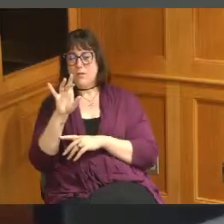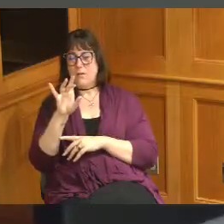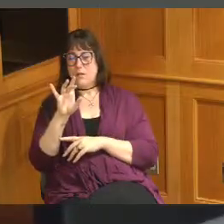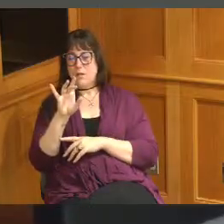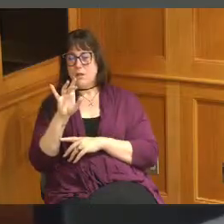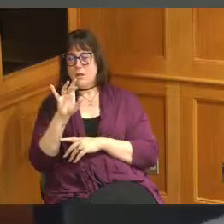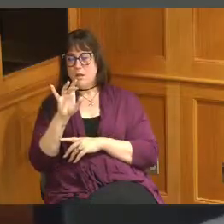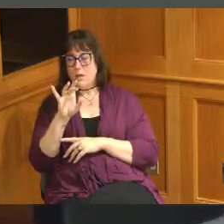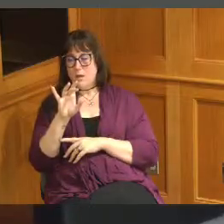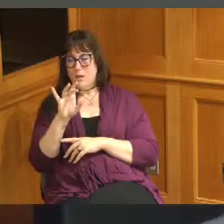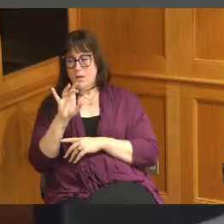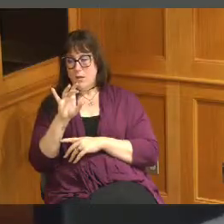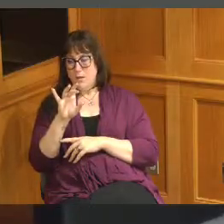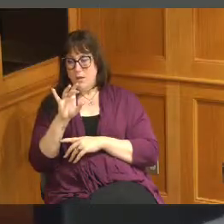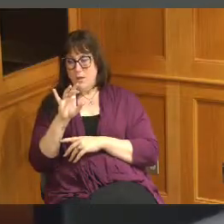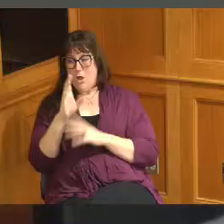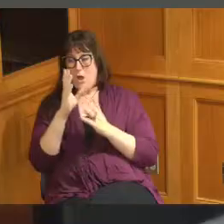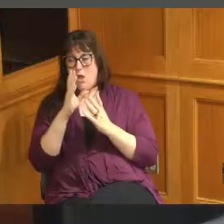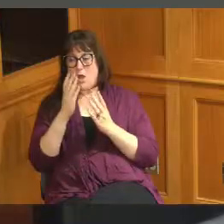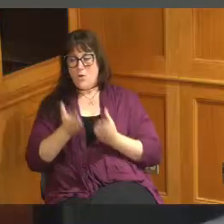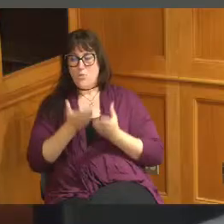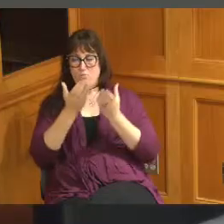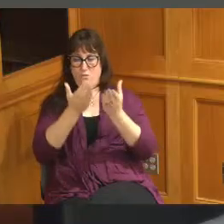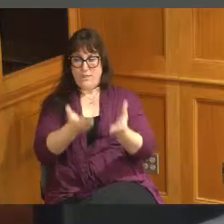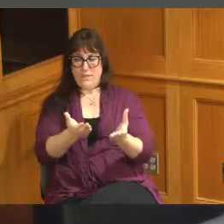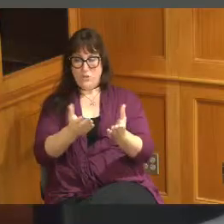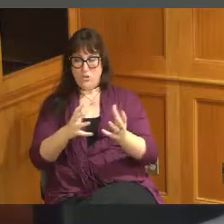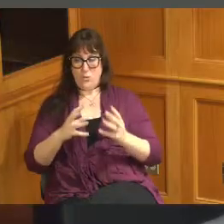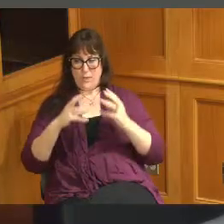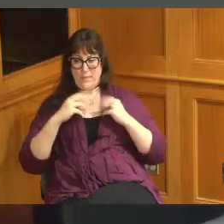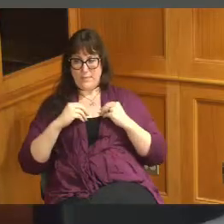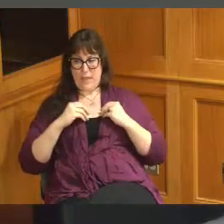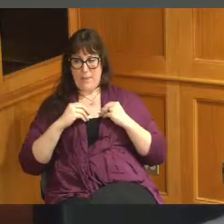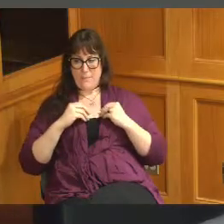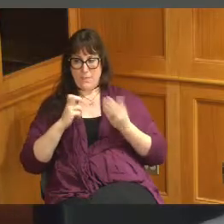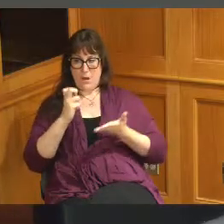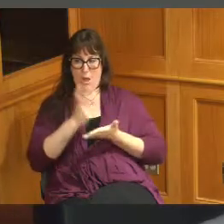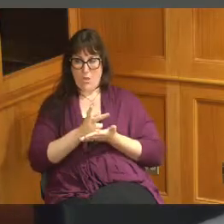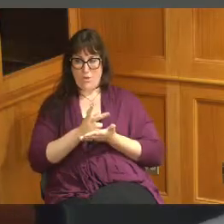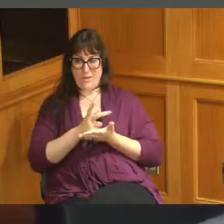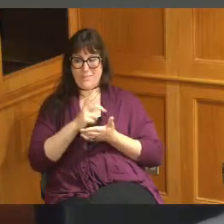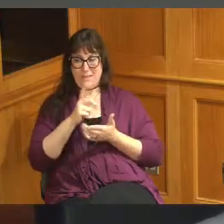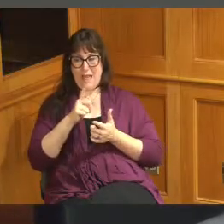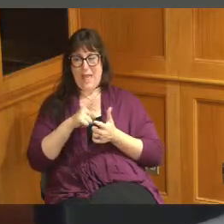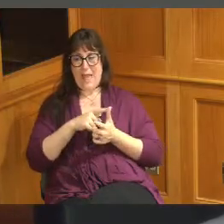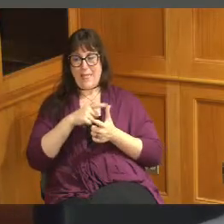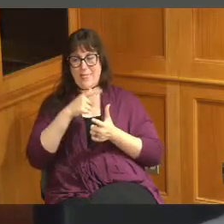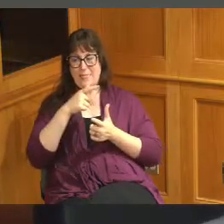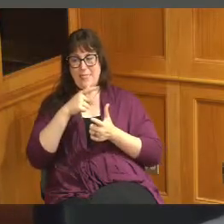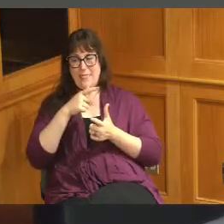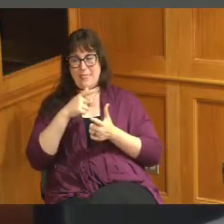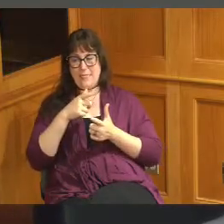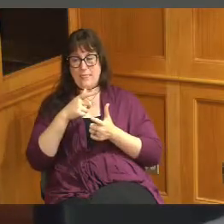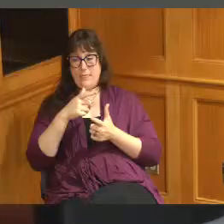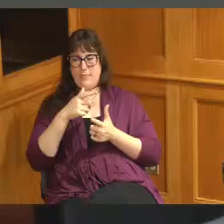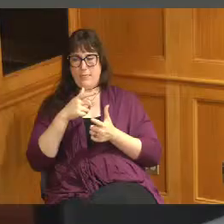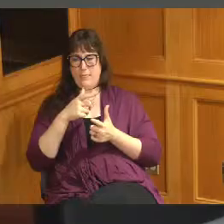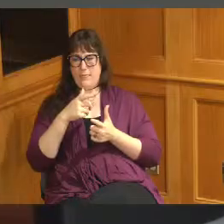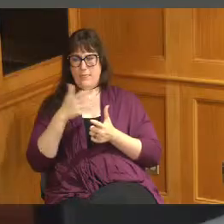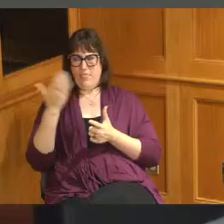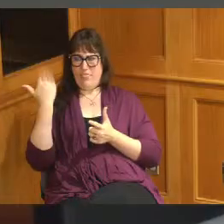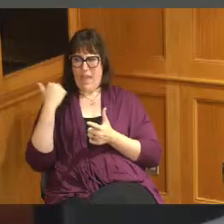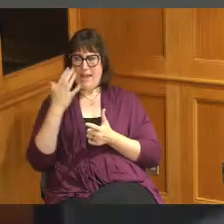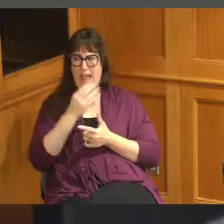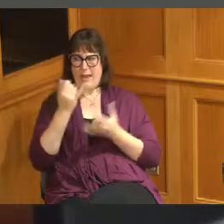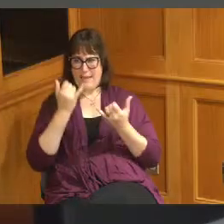9 is a resolution accepting and authorizing a then and now between with Common Pleas